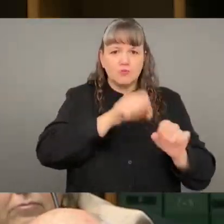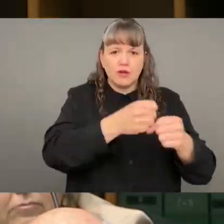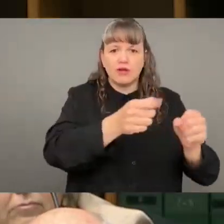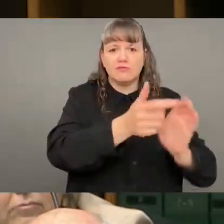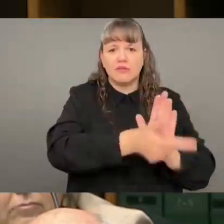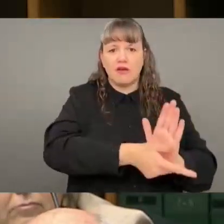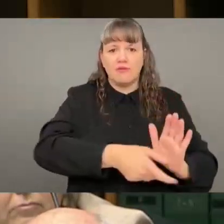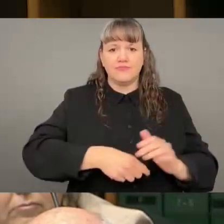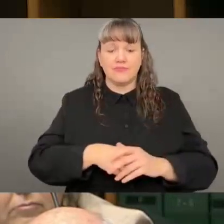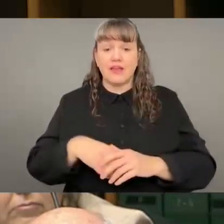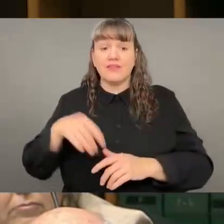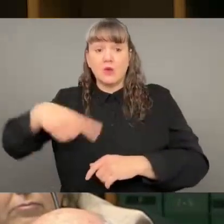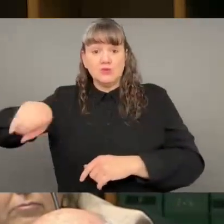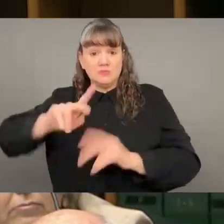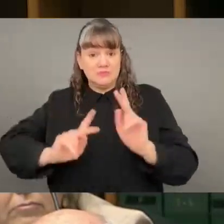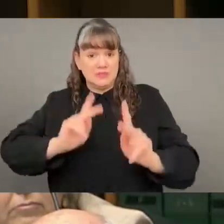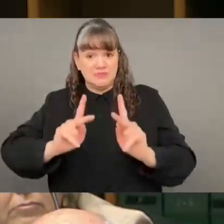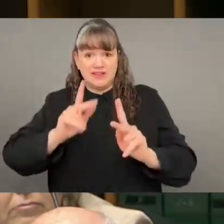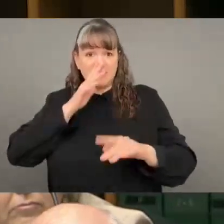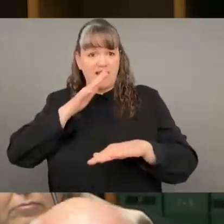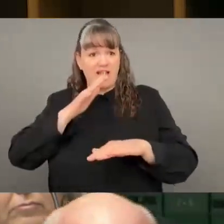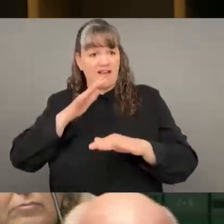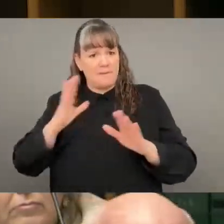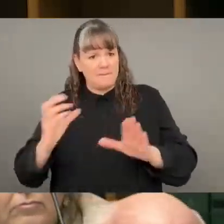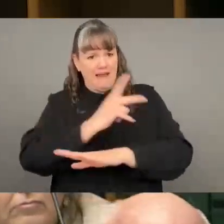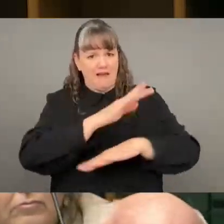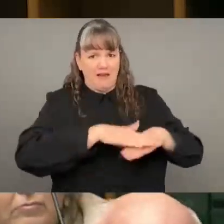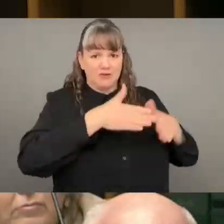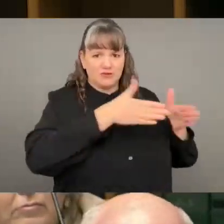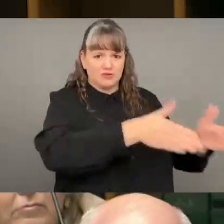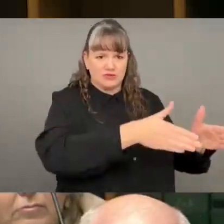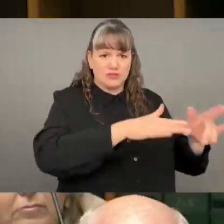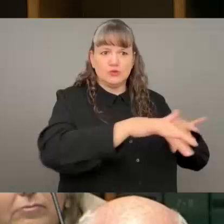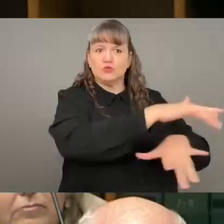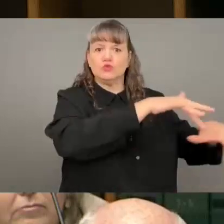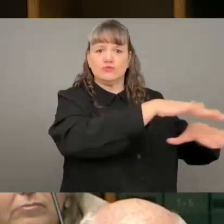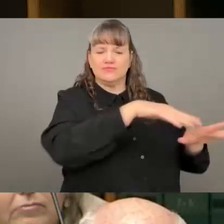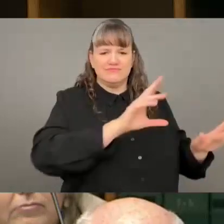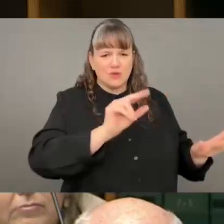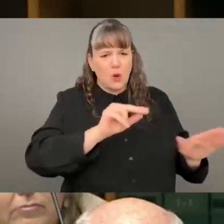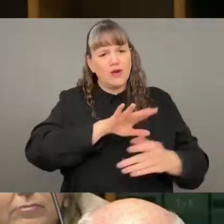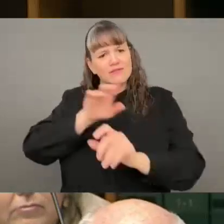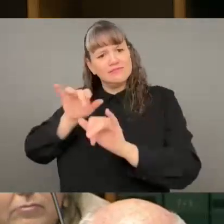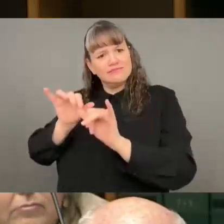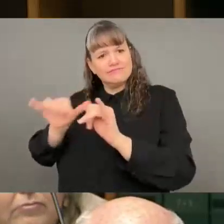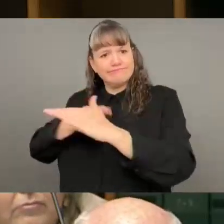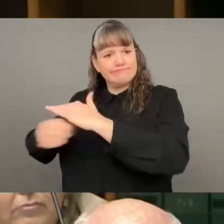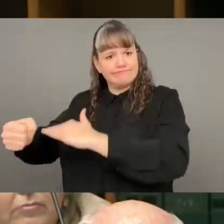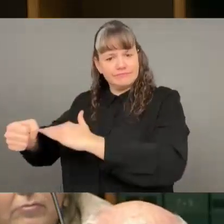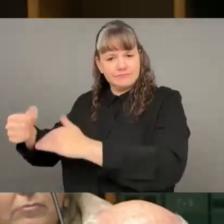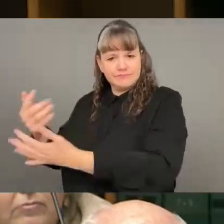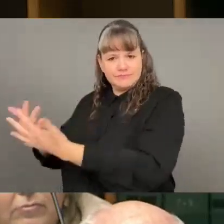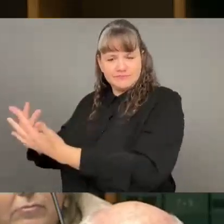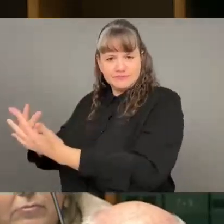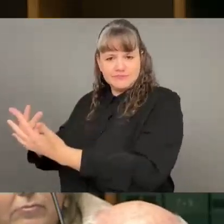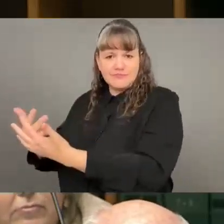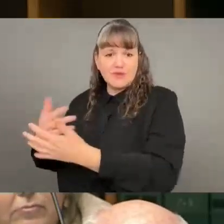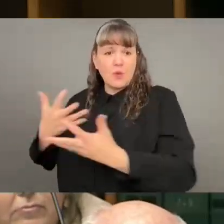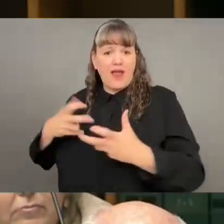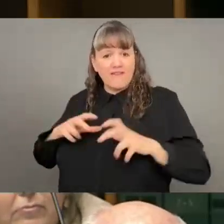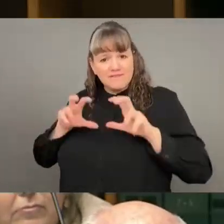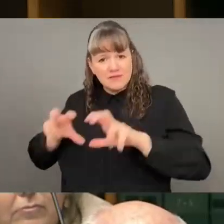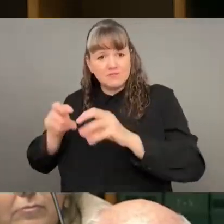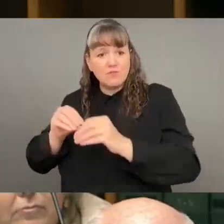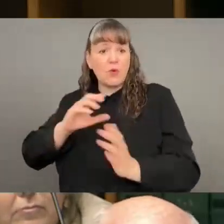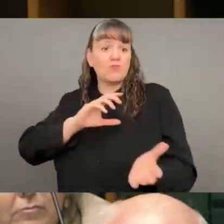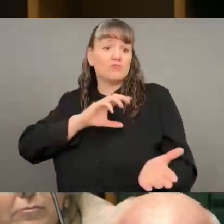are in place to keep communities safe. We are investing in police officers, record investments in the province. We're investing in Crown